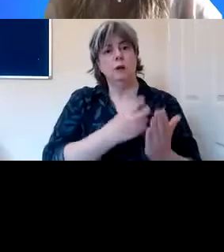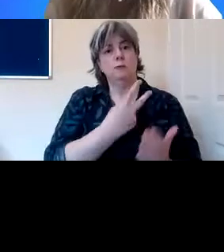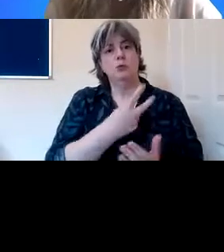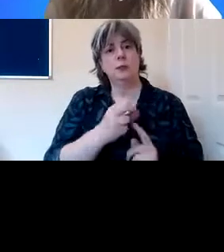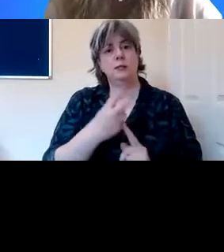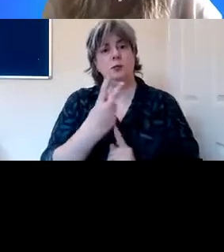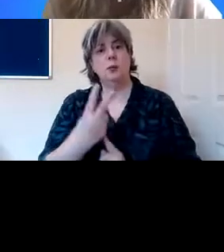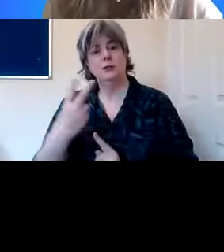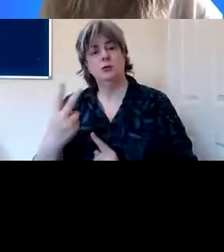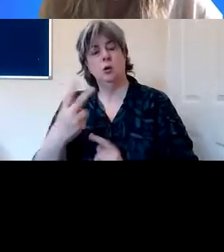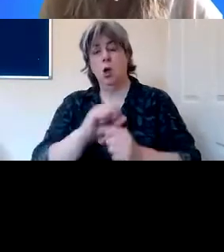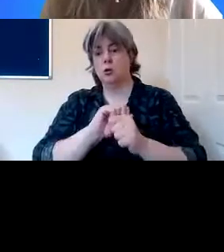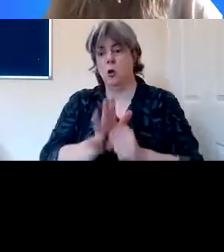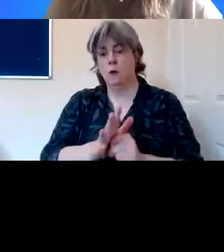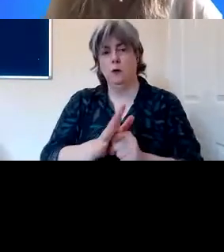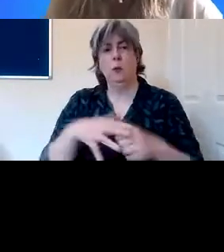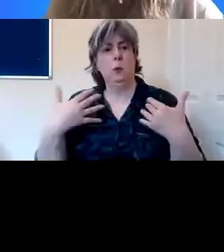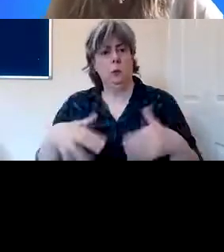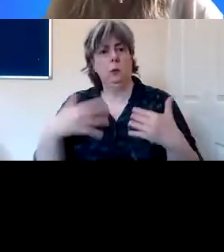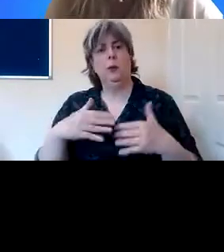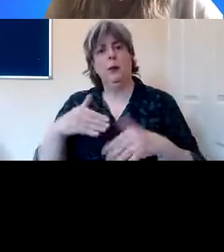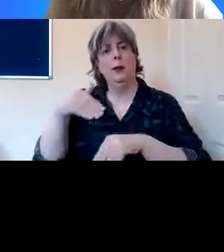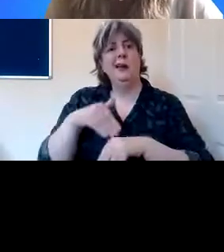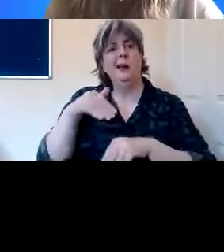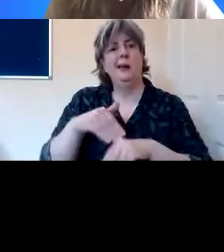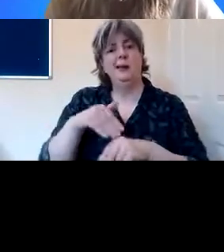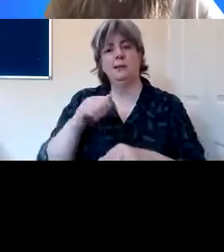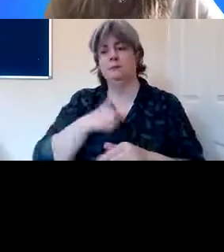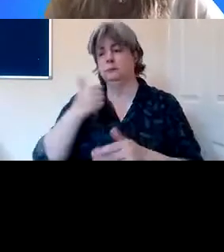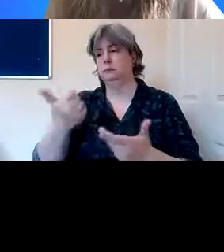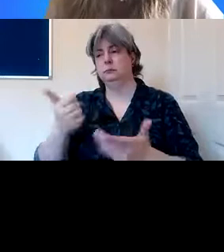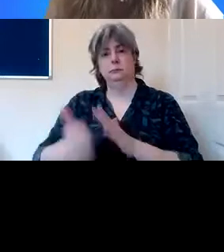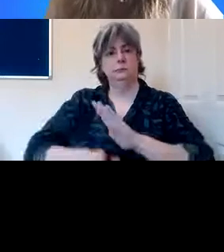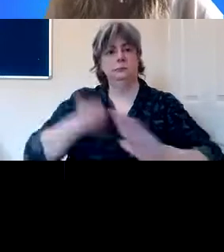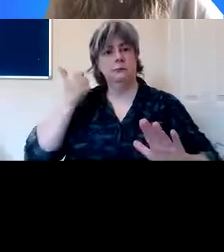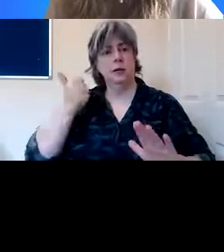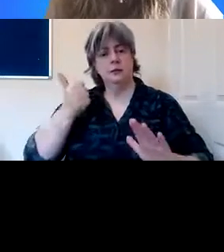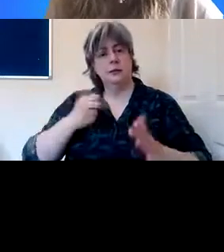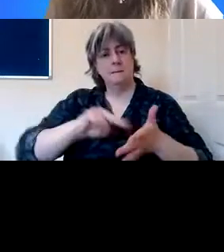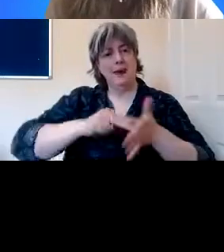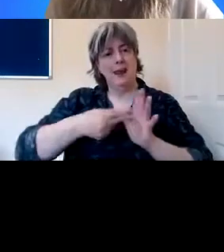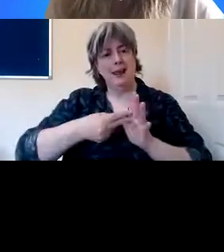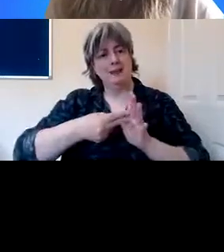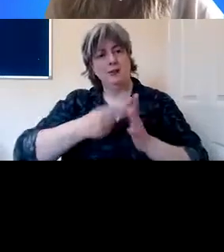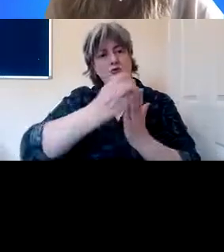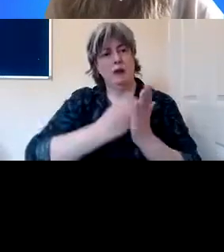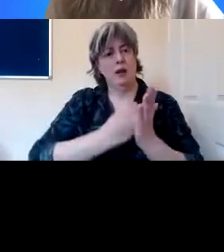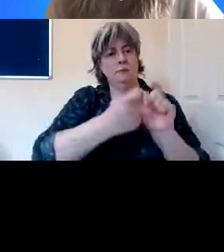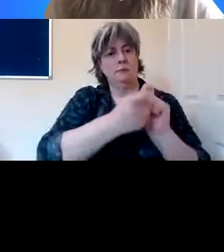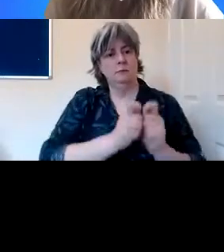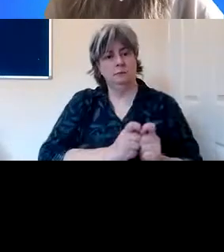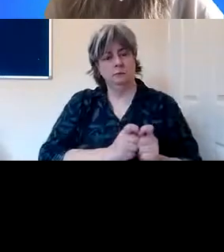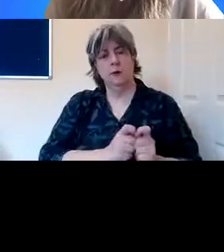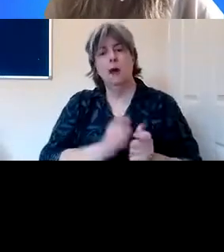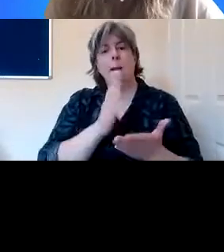2022. COVID has had a huge impact on our ability to be able to plan and develop curriculum reform. Not only do we need